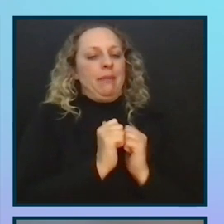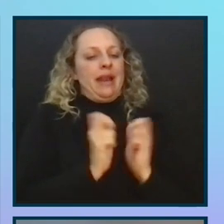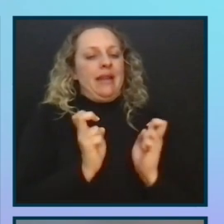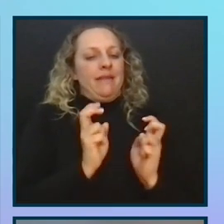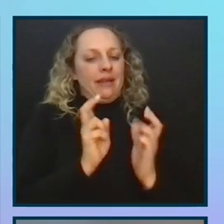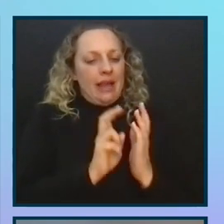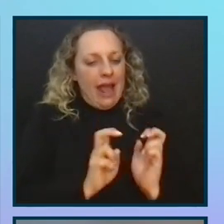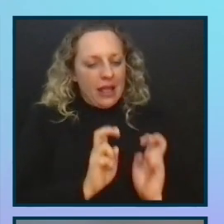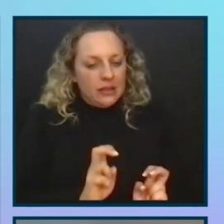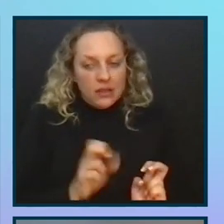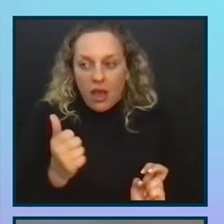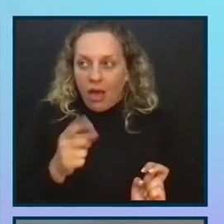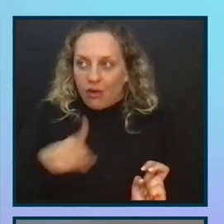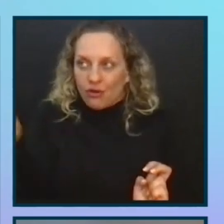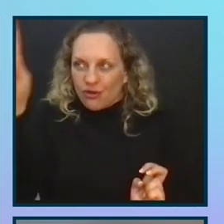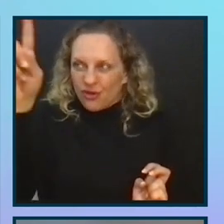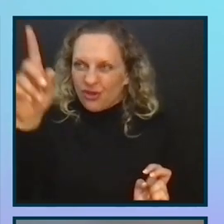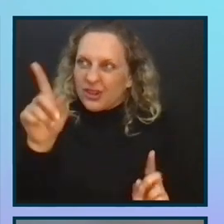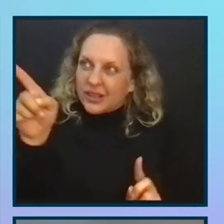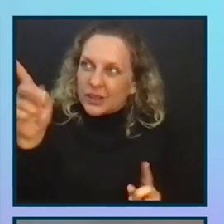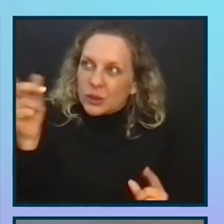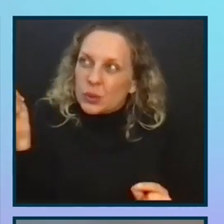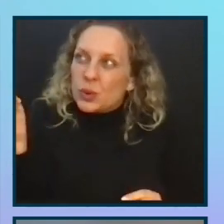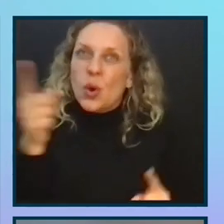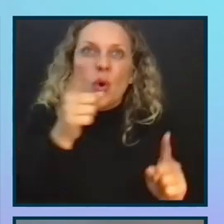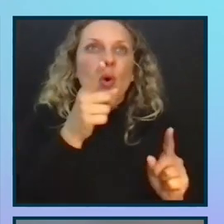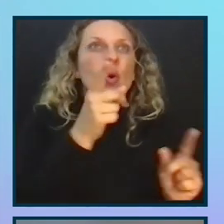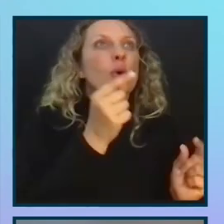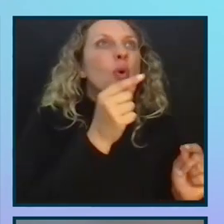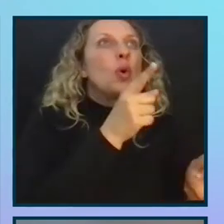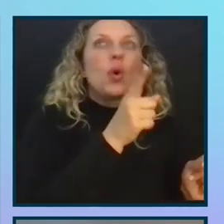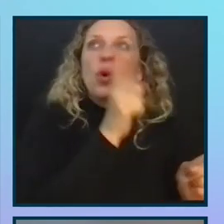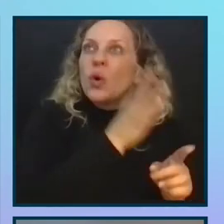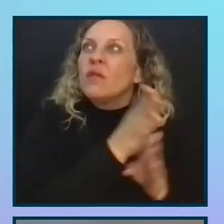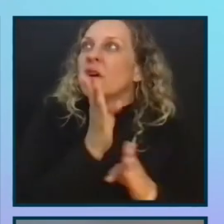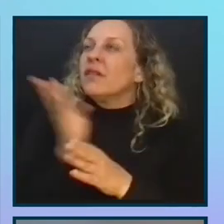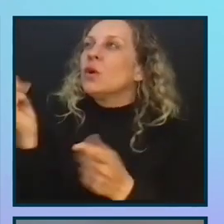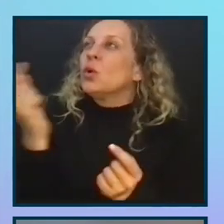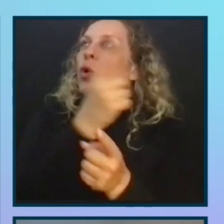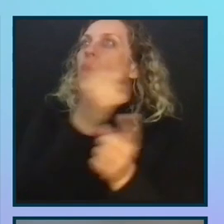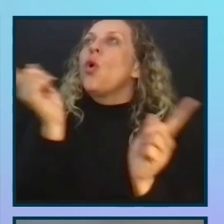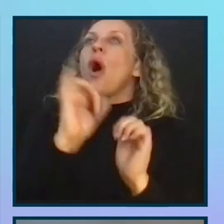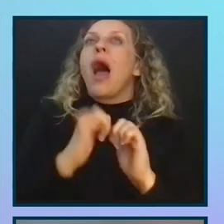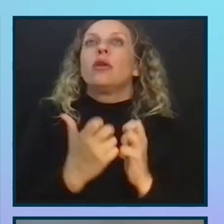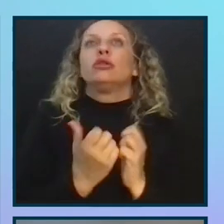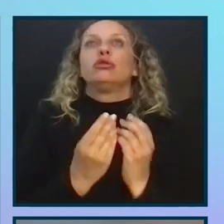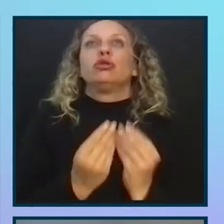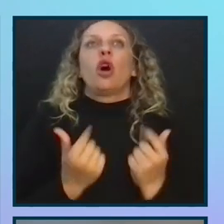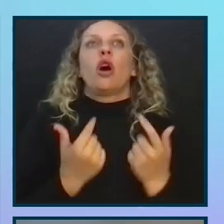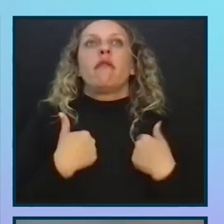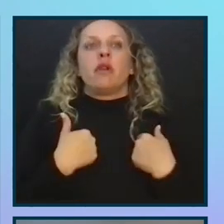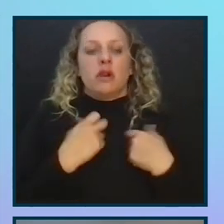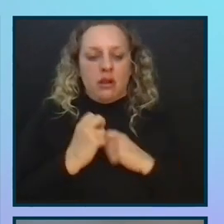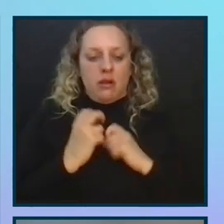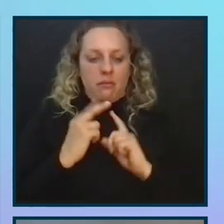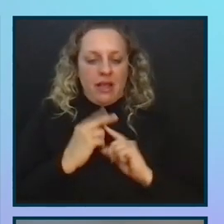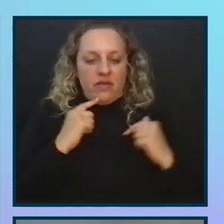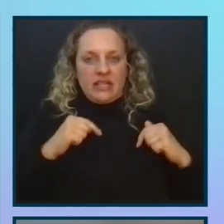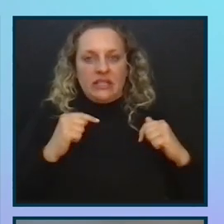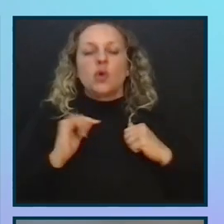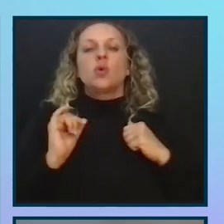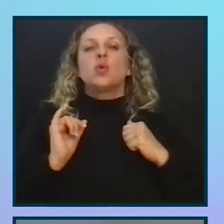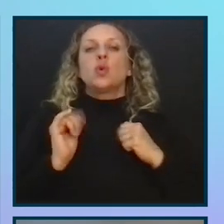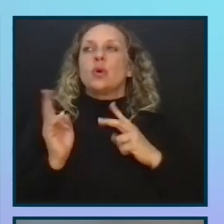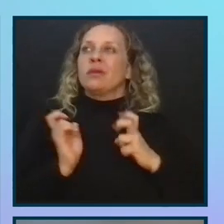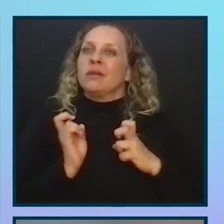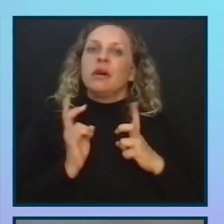What are other companies, design systems, thought leaders in the field, what are they doing to solve for this element? And does this